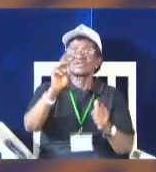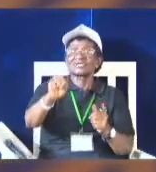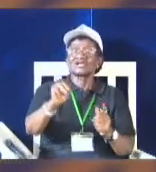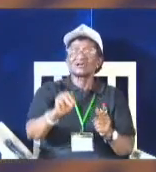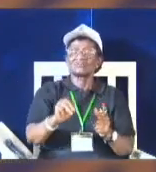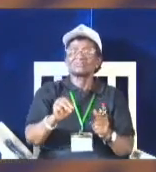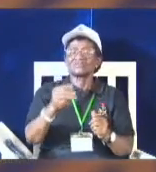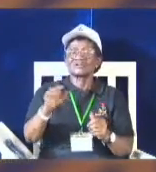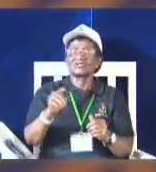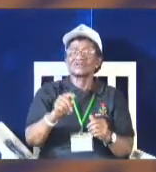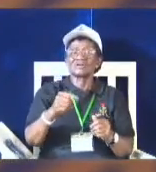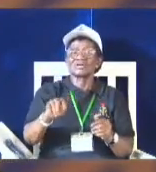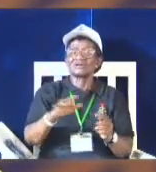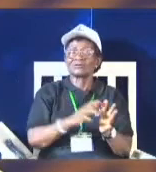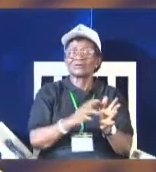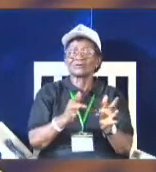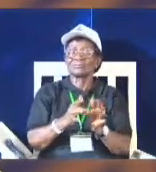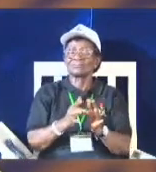the Bible says